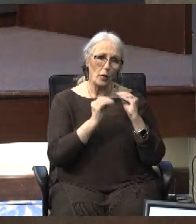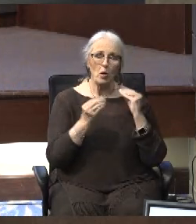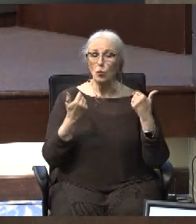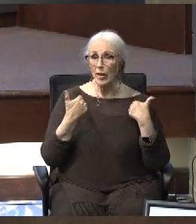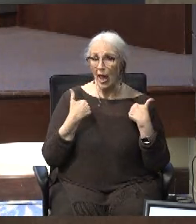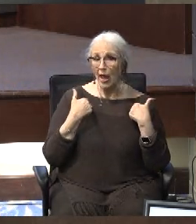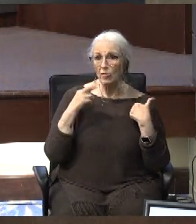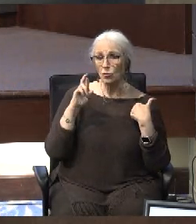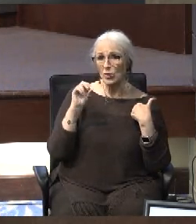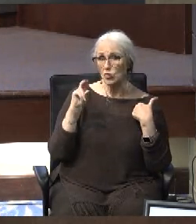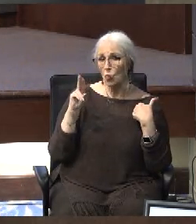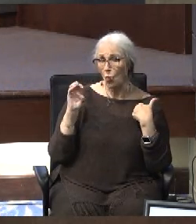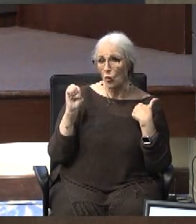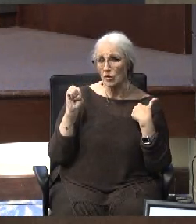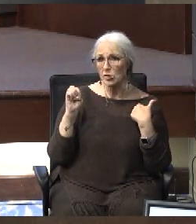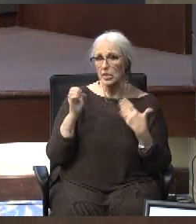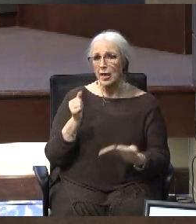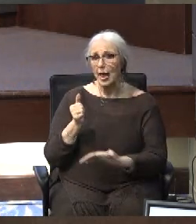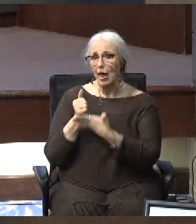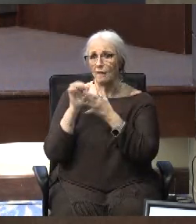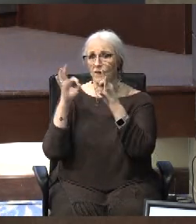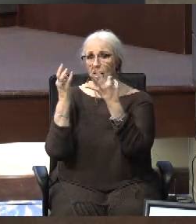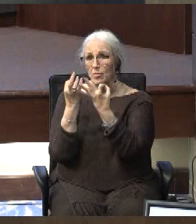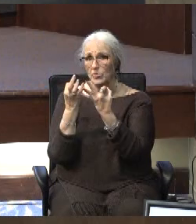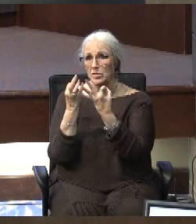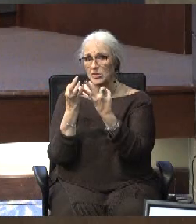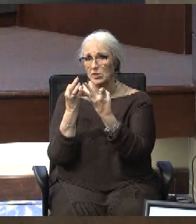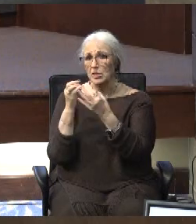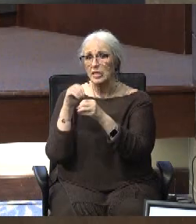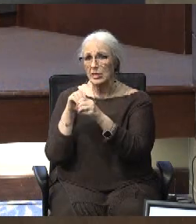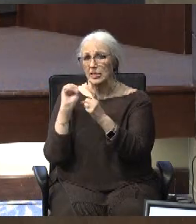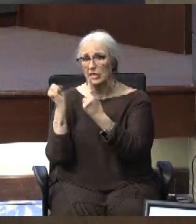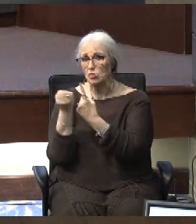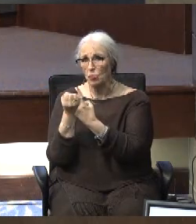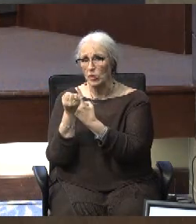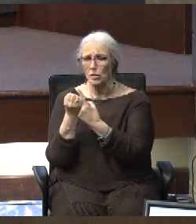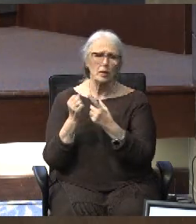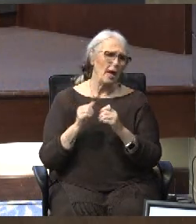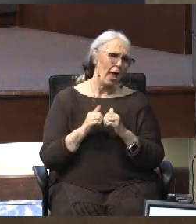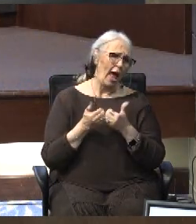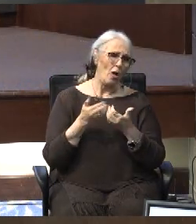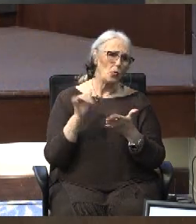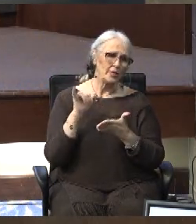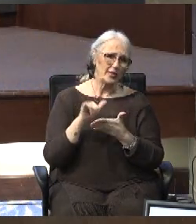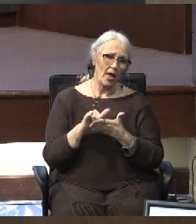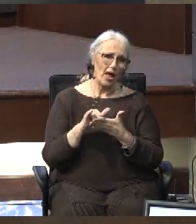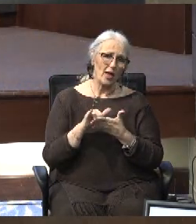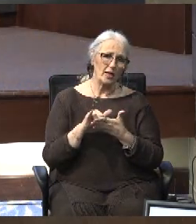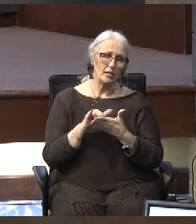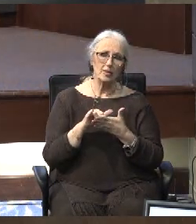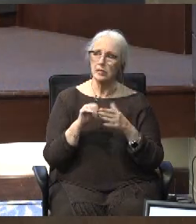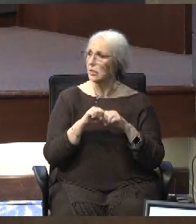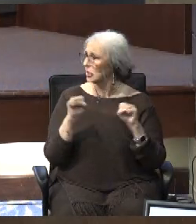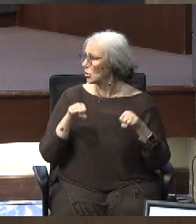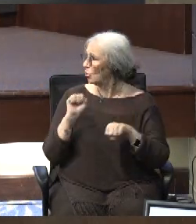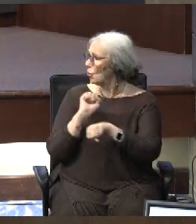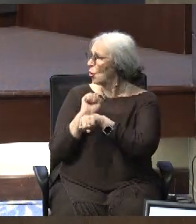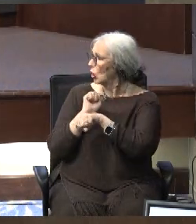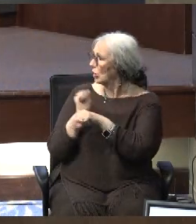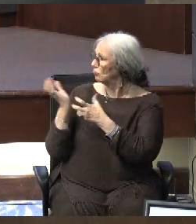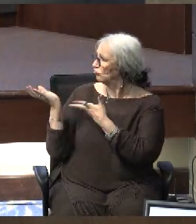to families in that situation. How is that kind of system working out from